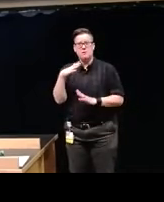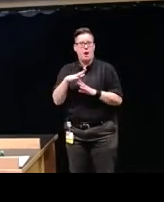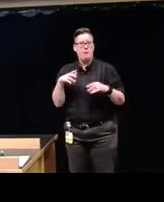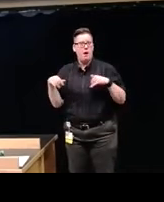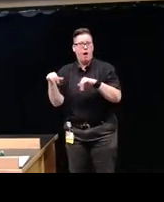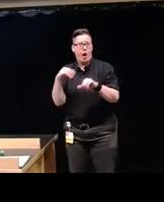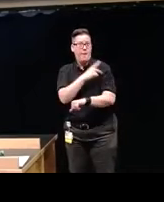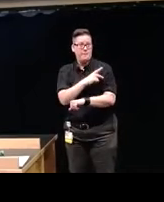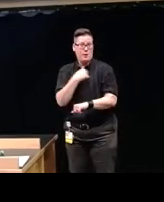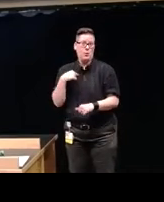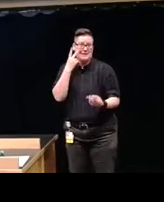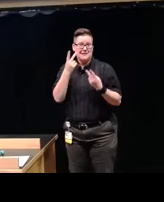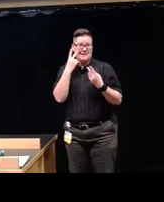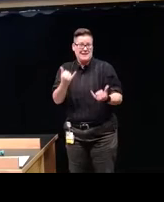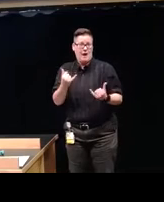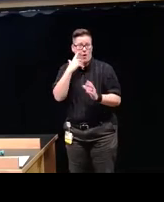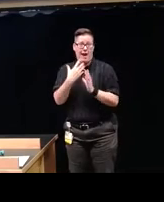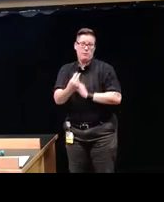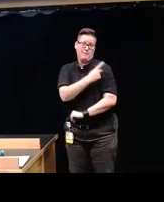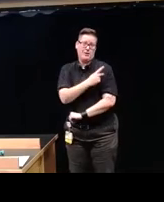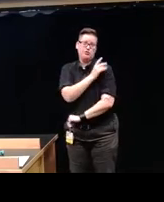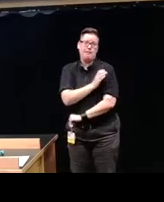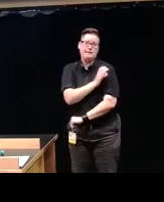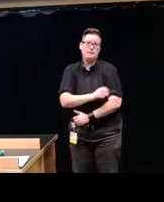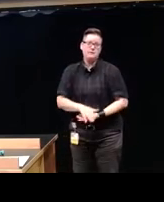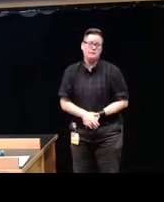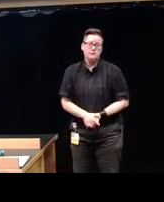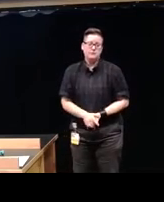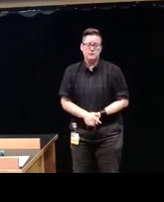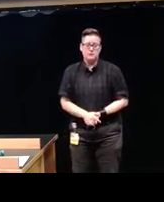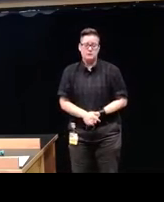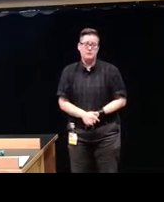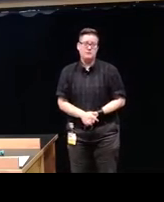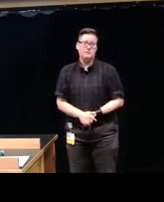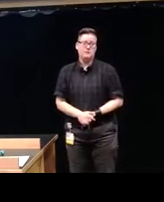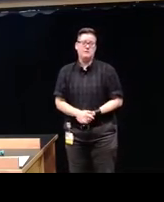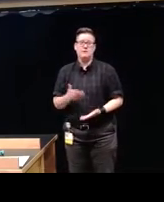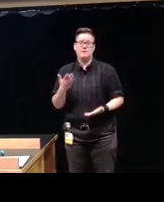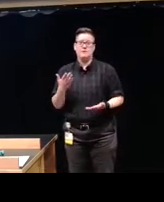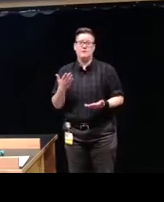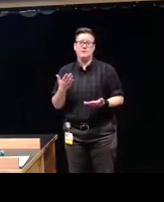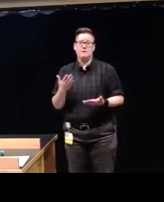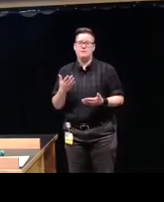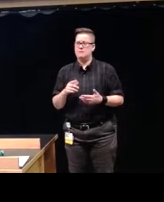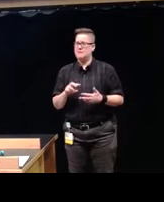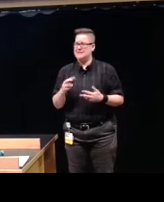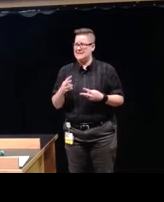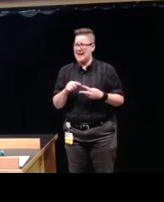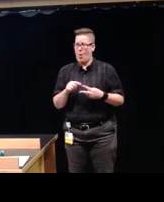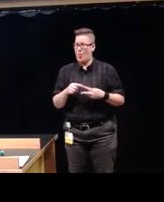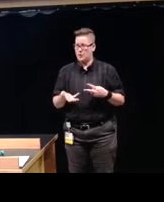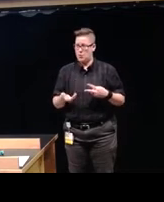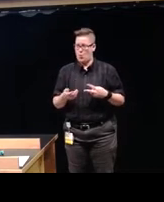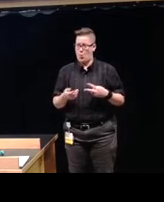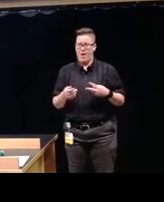patients we're seeing in outpatient neurology clinics, potentially second only to headache. So it's a